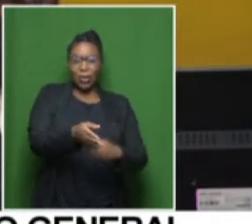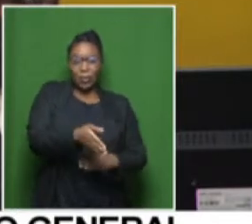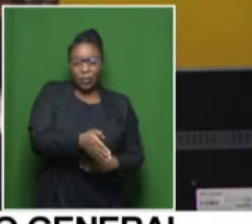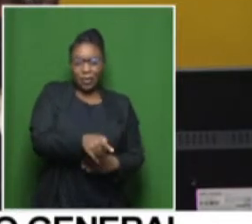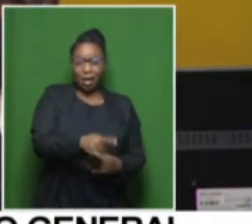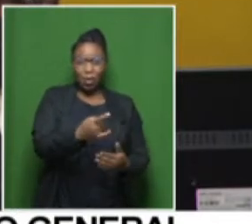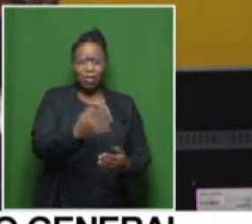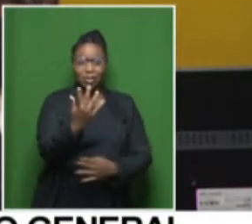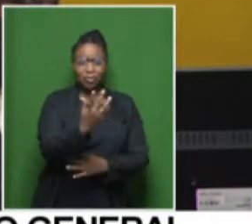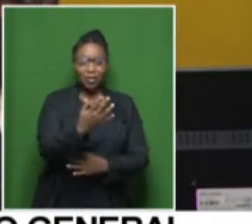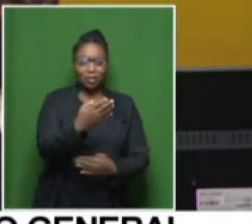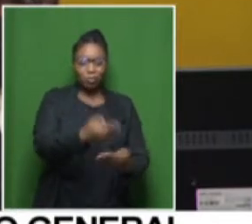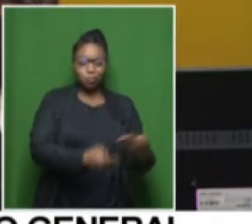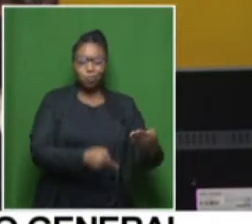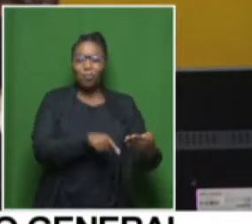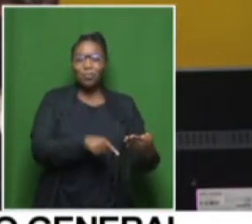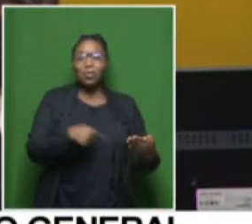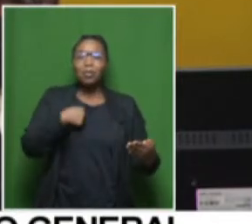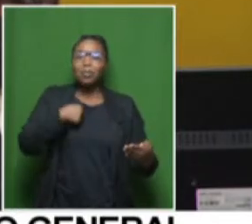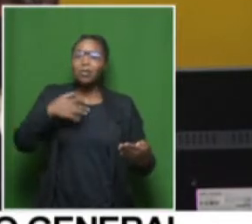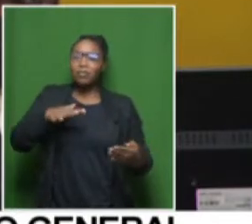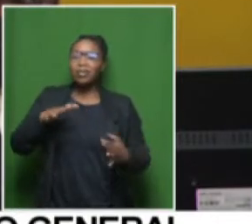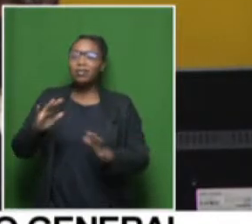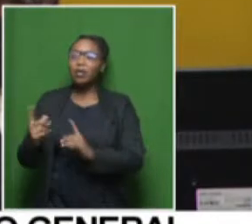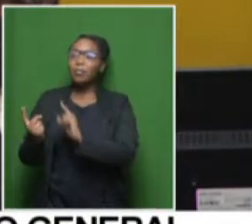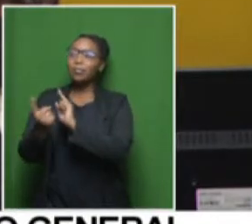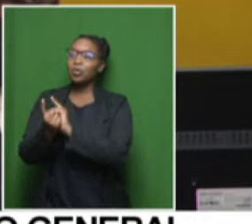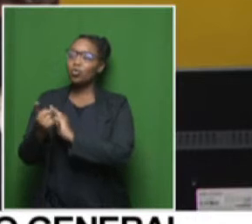I've had discussion with the Minister of